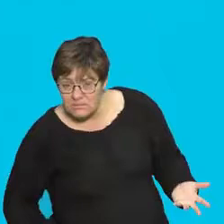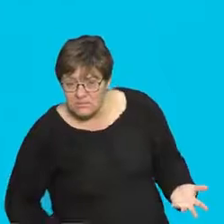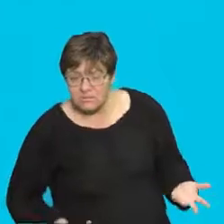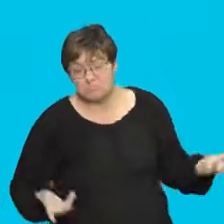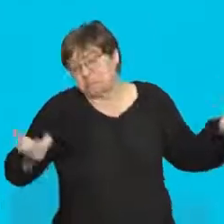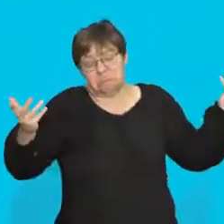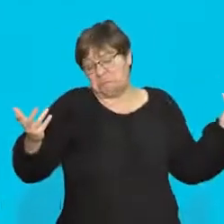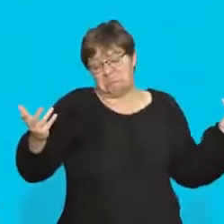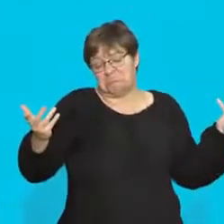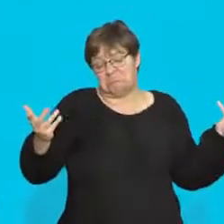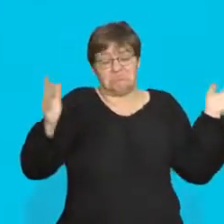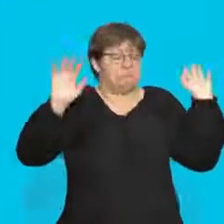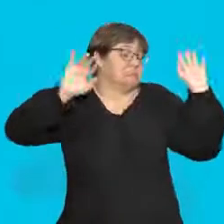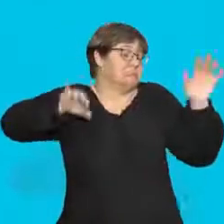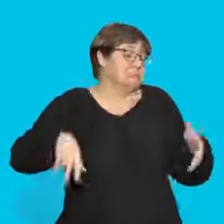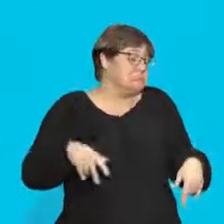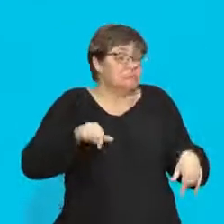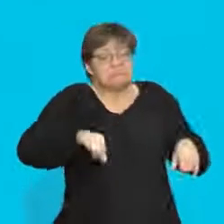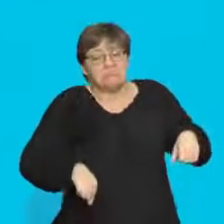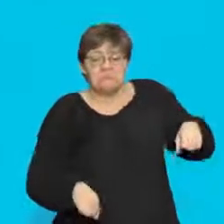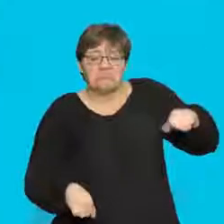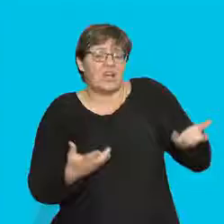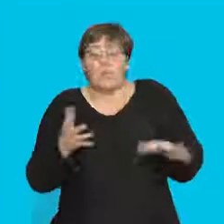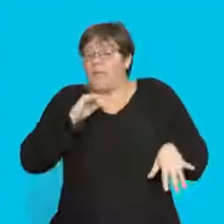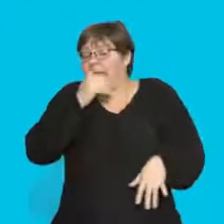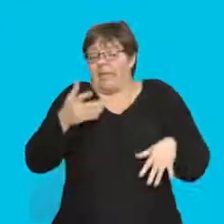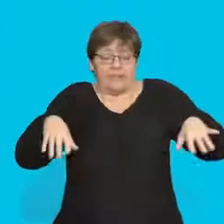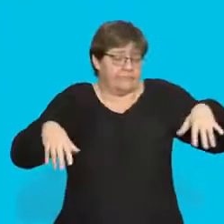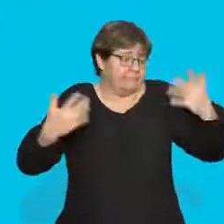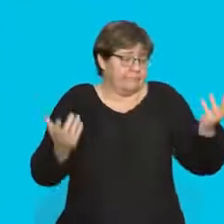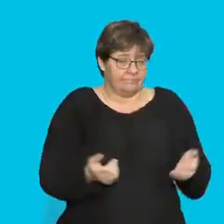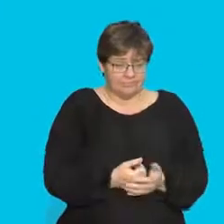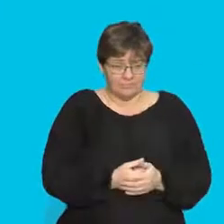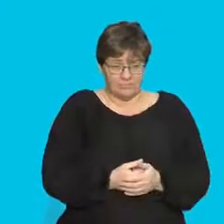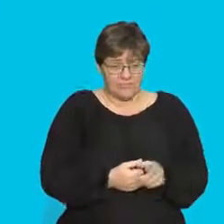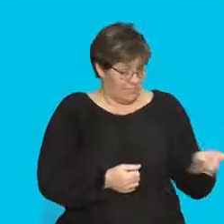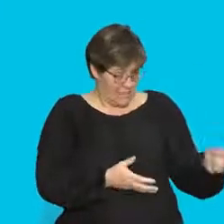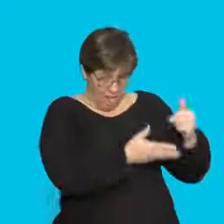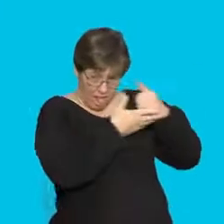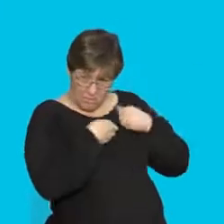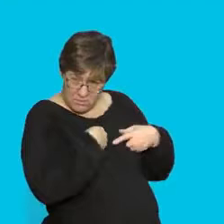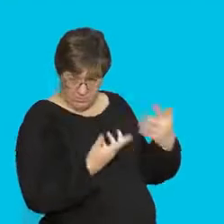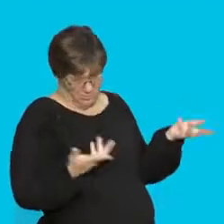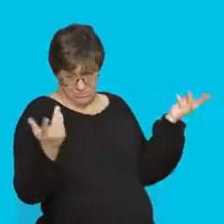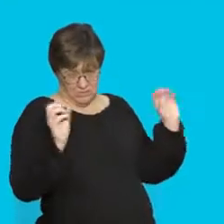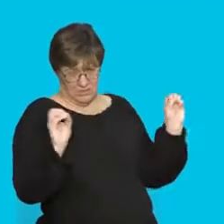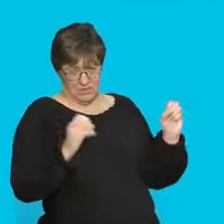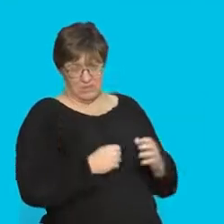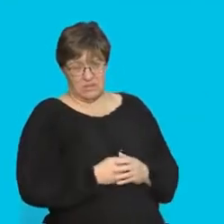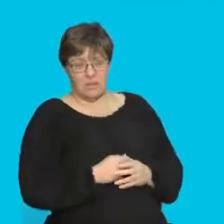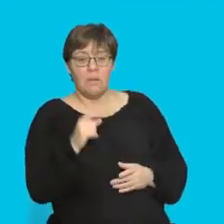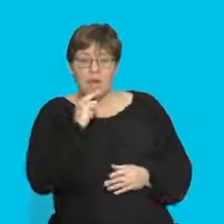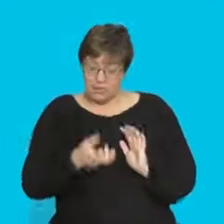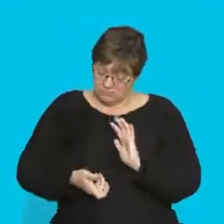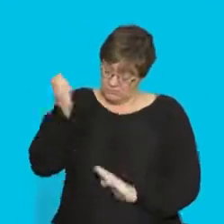buffalo? Quite frankly, the buffalo, look at its facial expression. That buffalo doesn't care. It's not